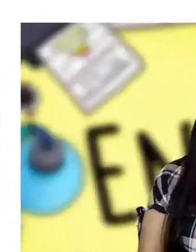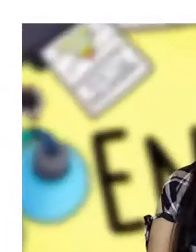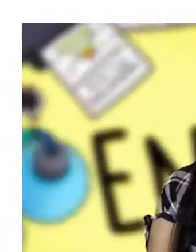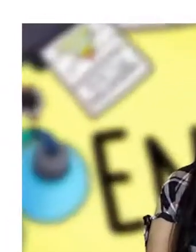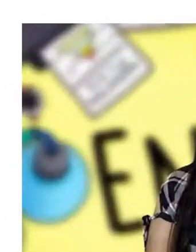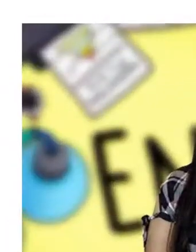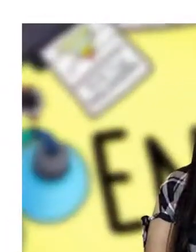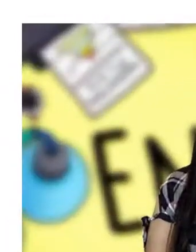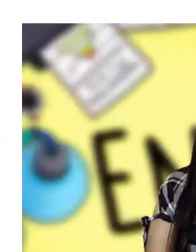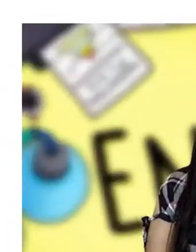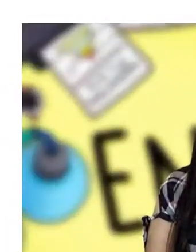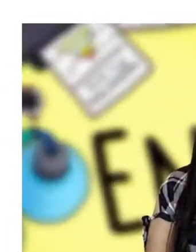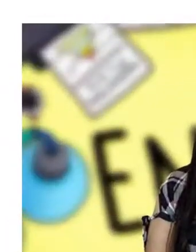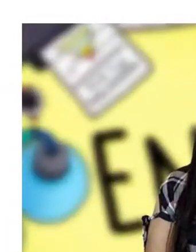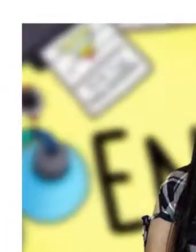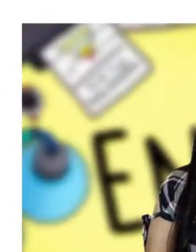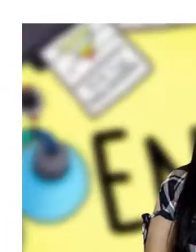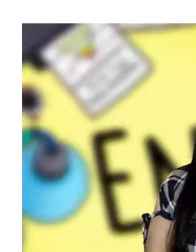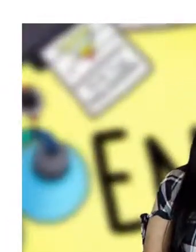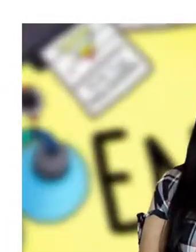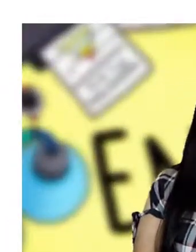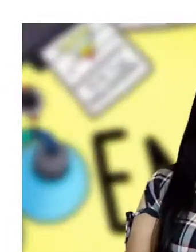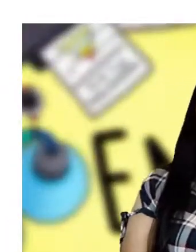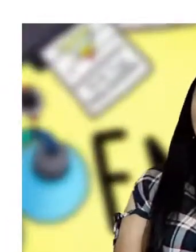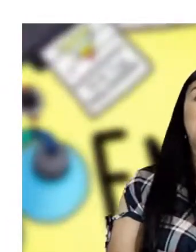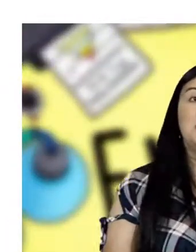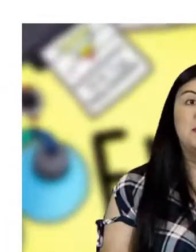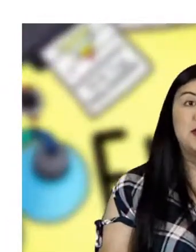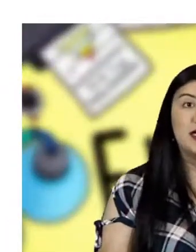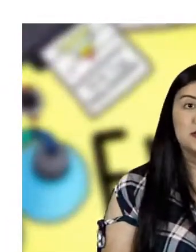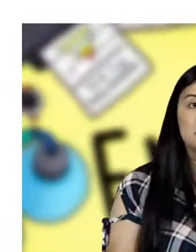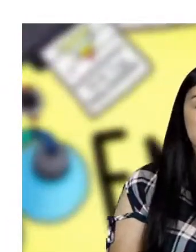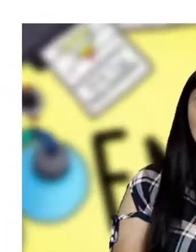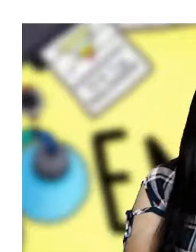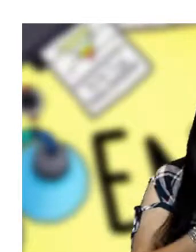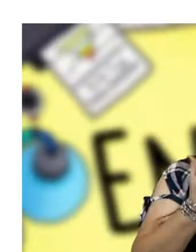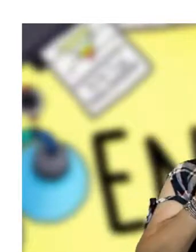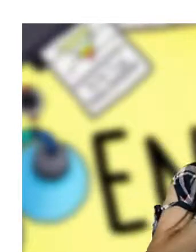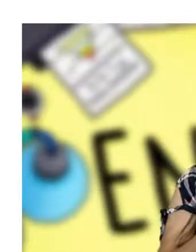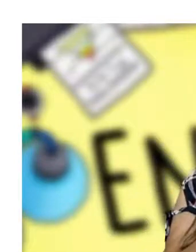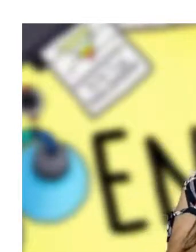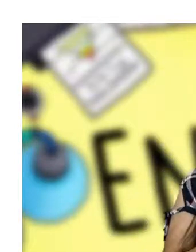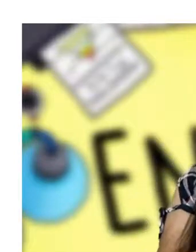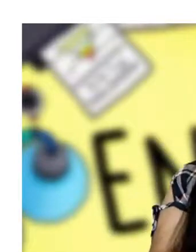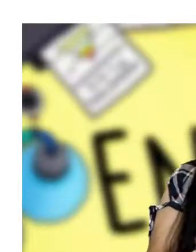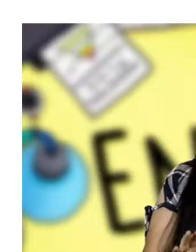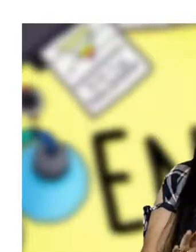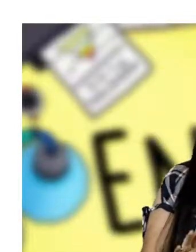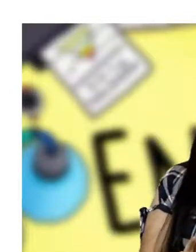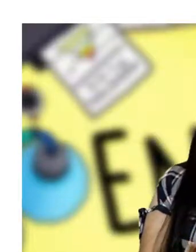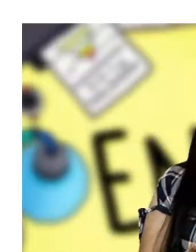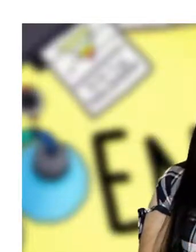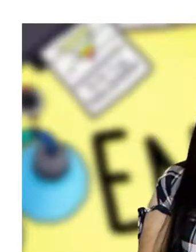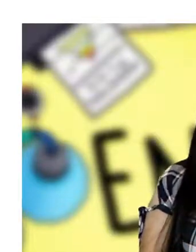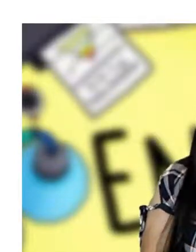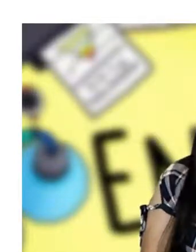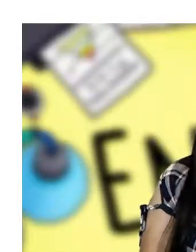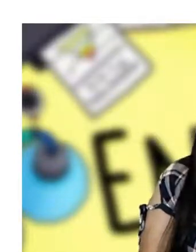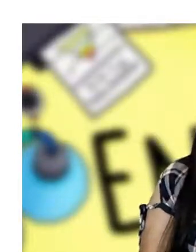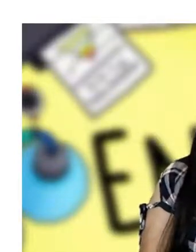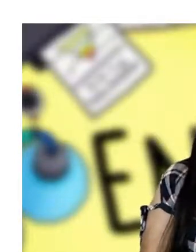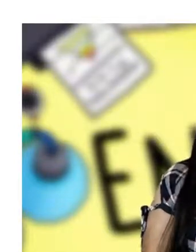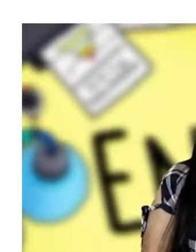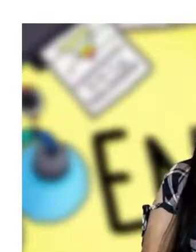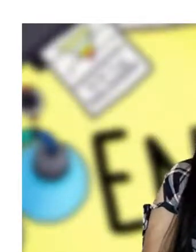hand, yes? Pain in our hand. That would be me duele el brazo, ¿sí? Pain in our hand. That would be it,